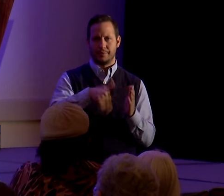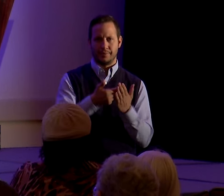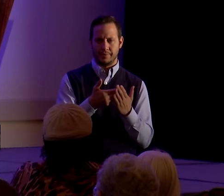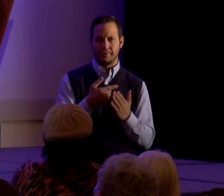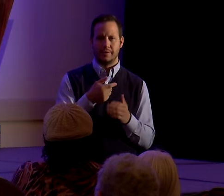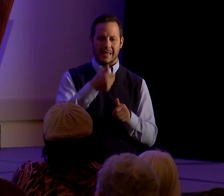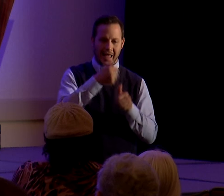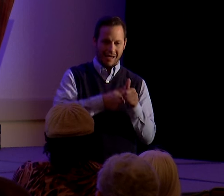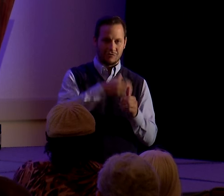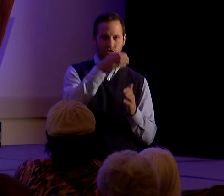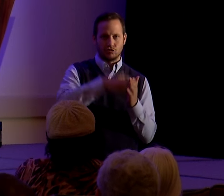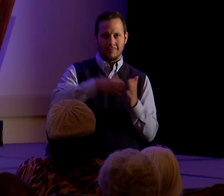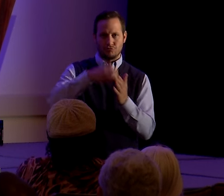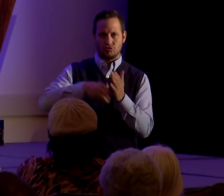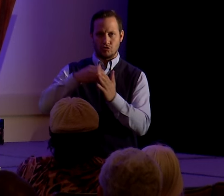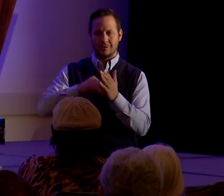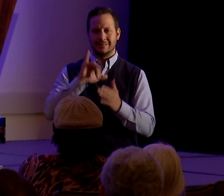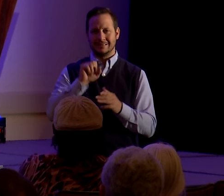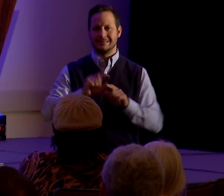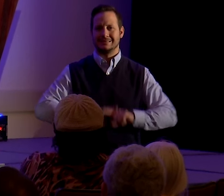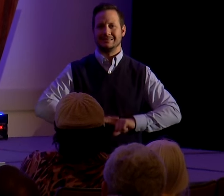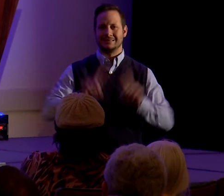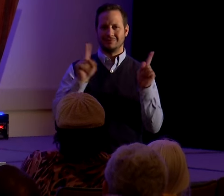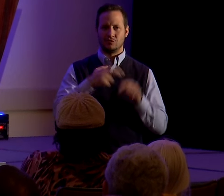a different religious